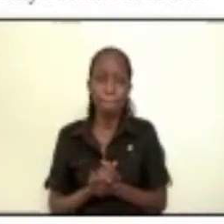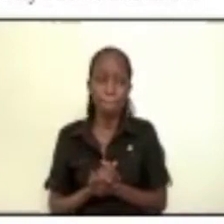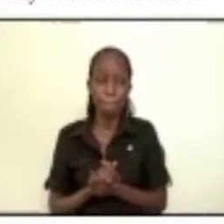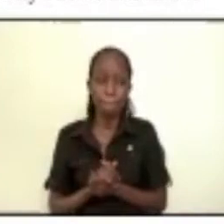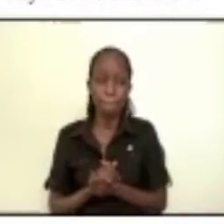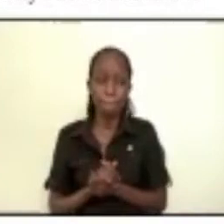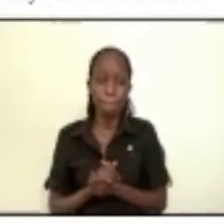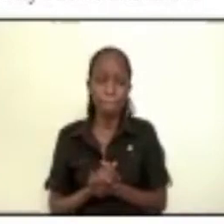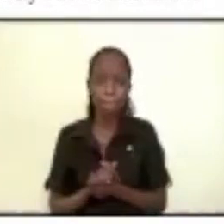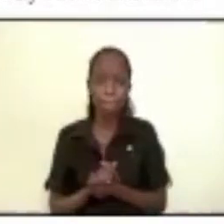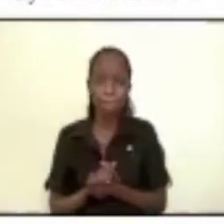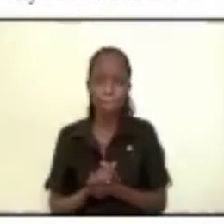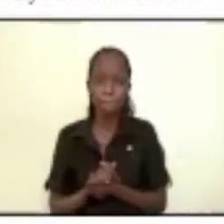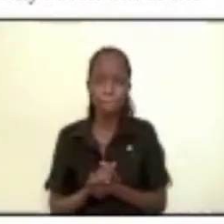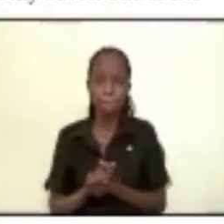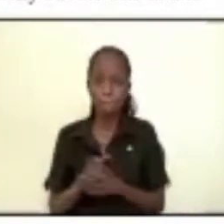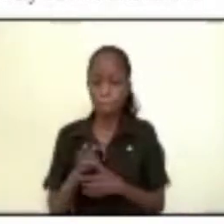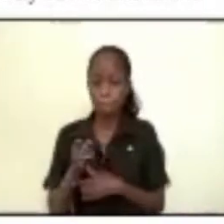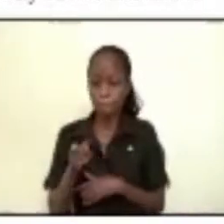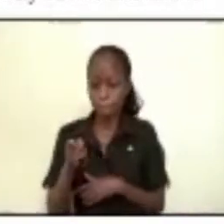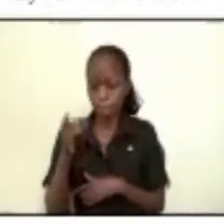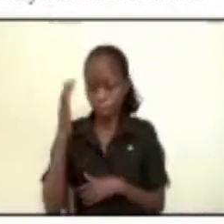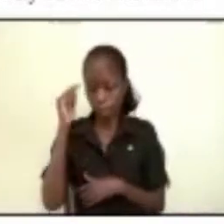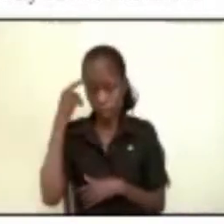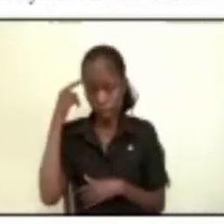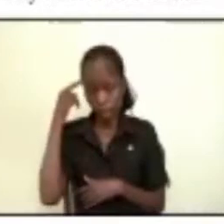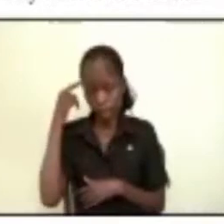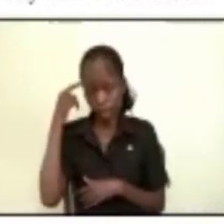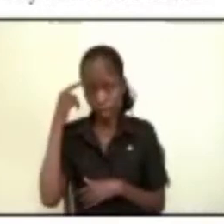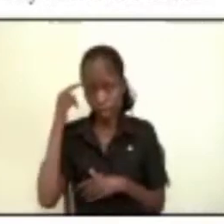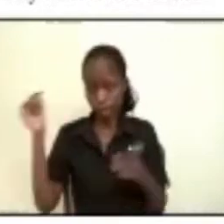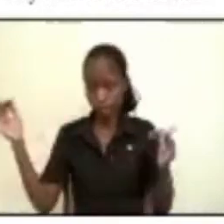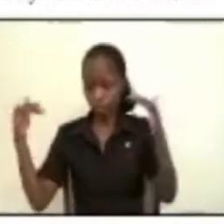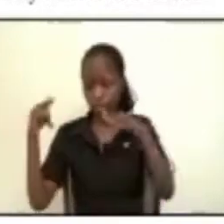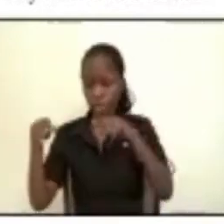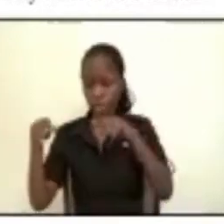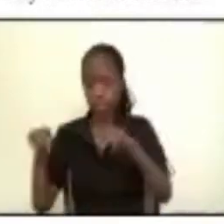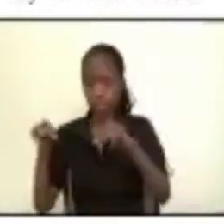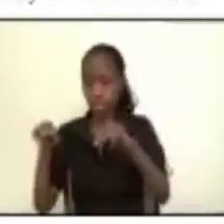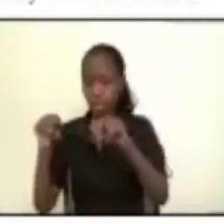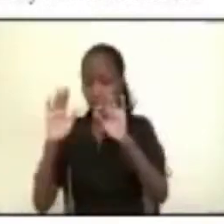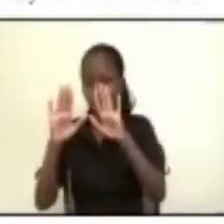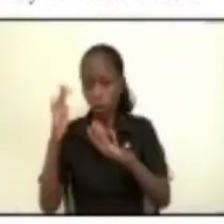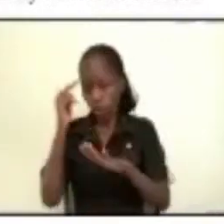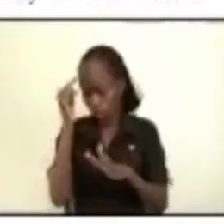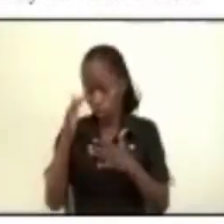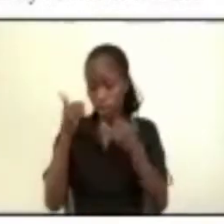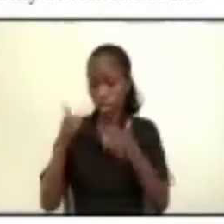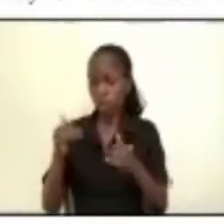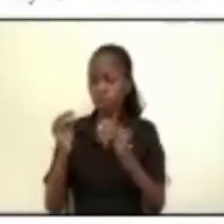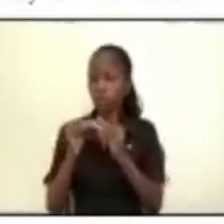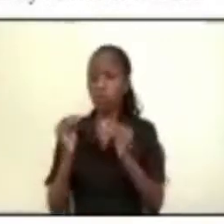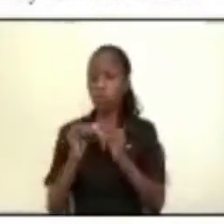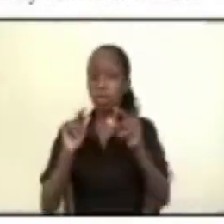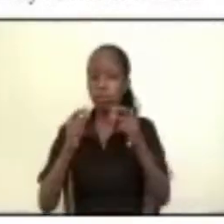This is why I think that forums like this one is really important, because now you get a chance to meet journalists from different regions,